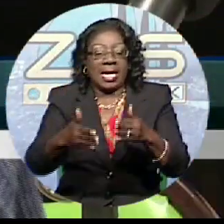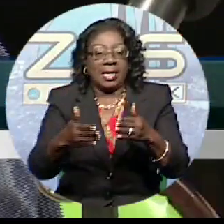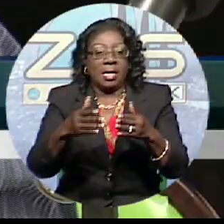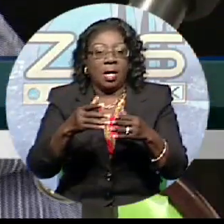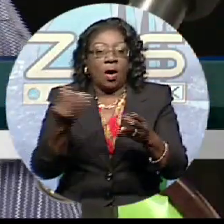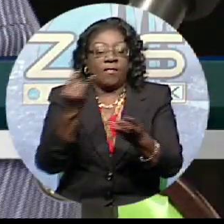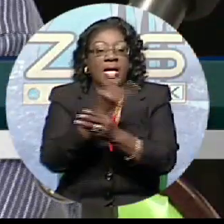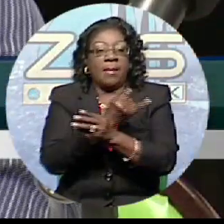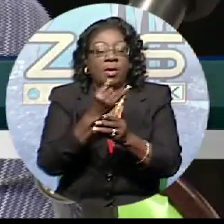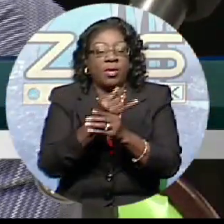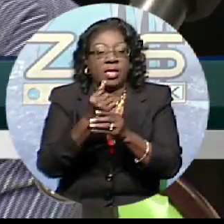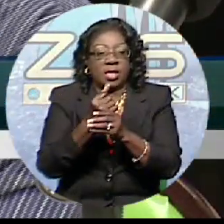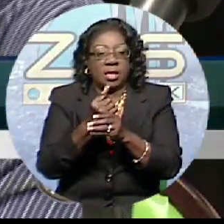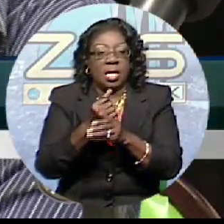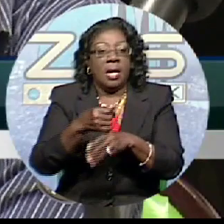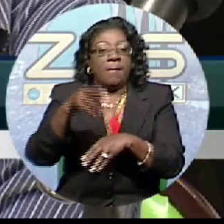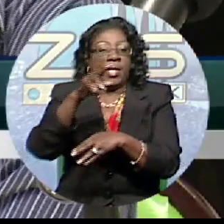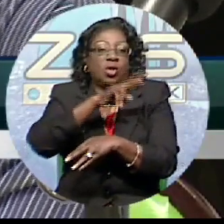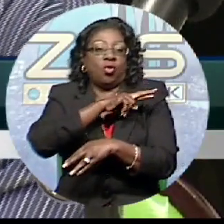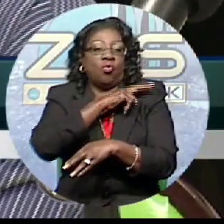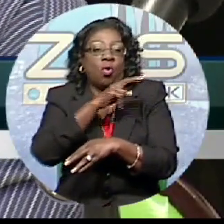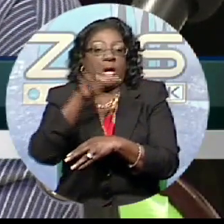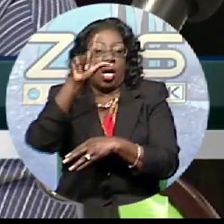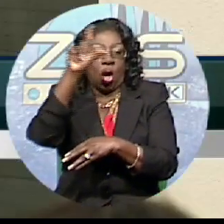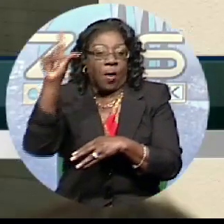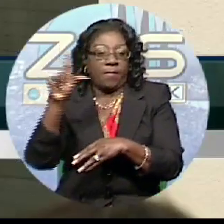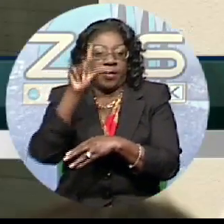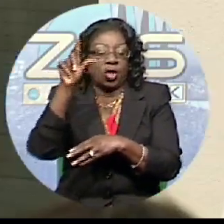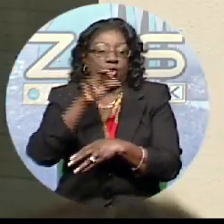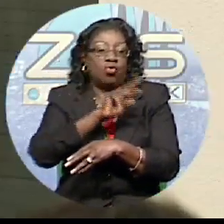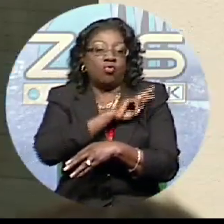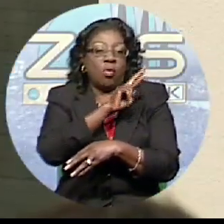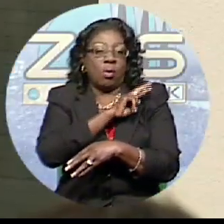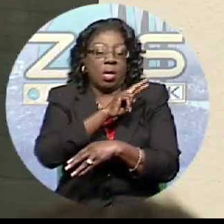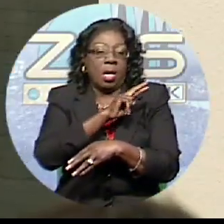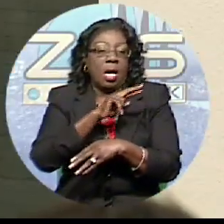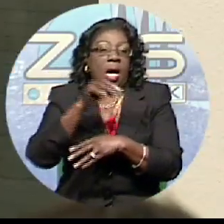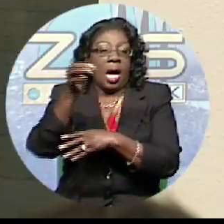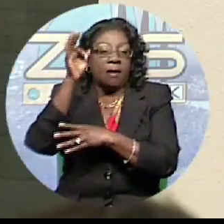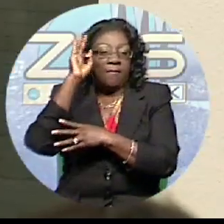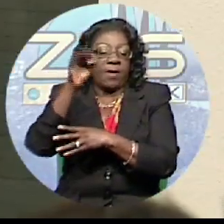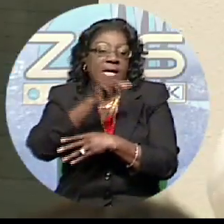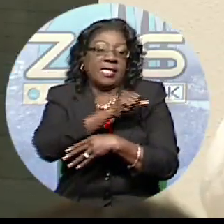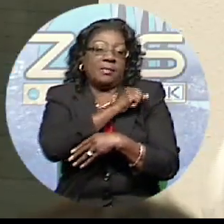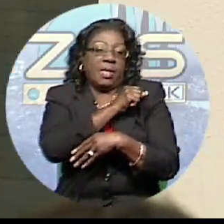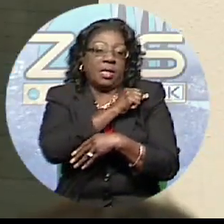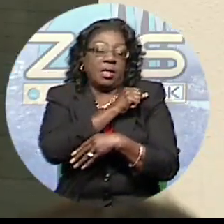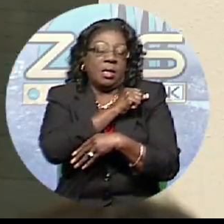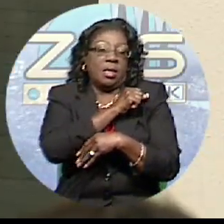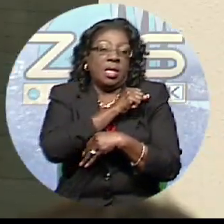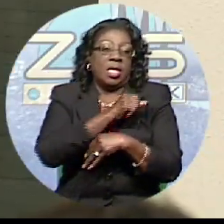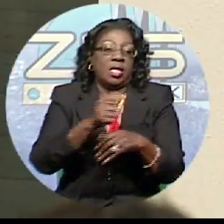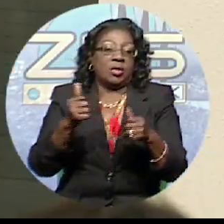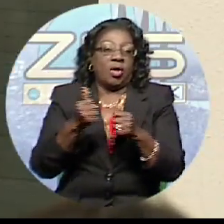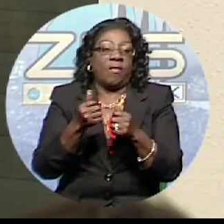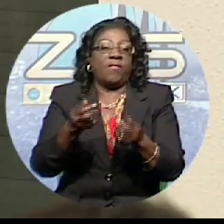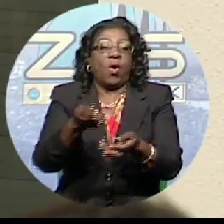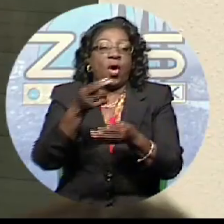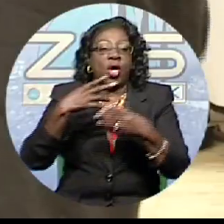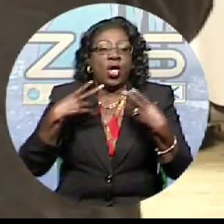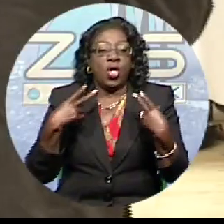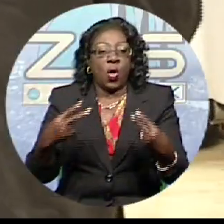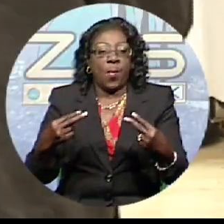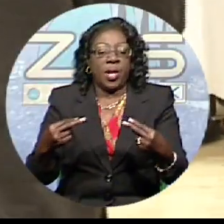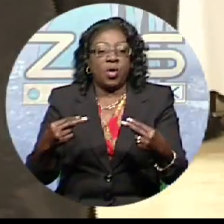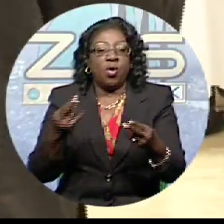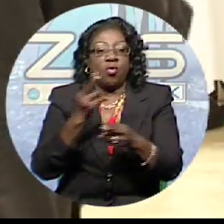on immigration, even when pressured from within his party. And Fred Smith, a Queen's Counsel and attorney with a strong passion for human rights, were